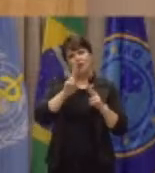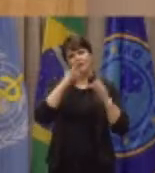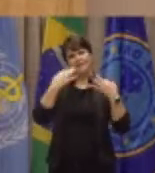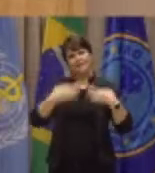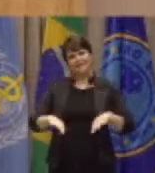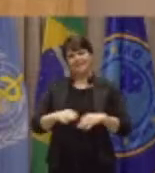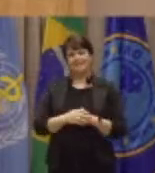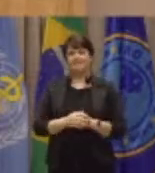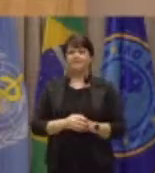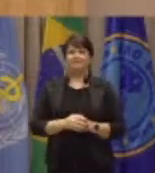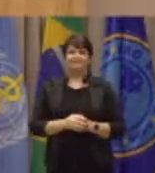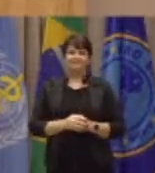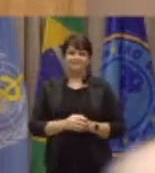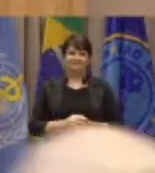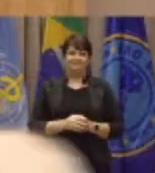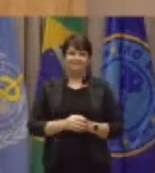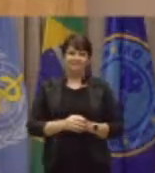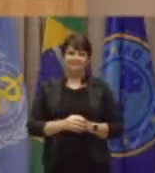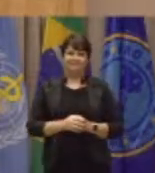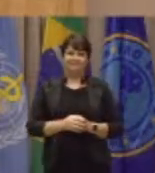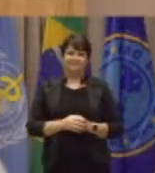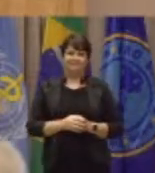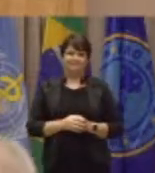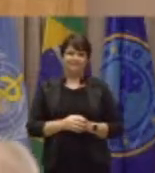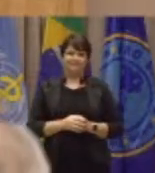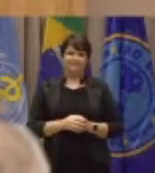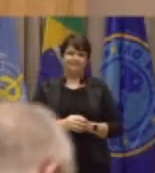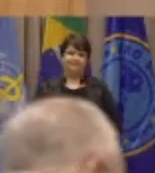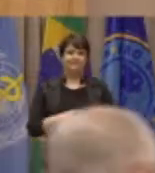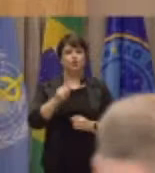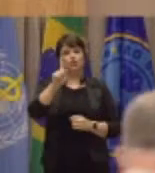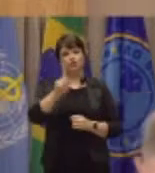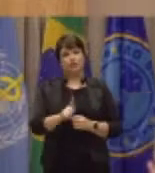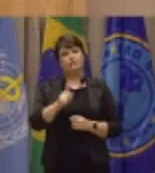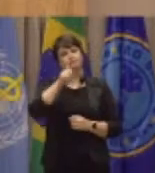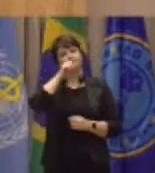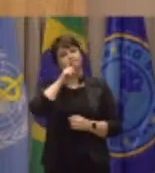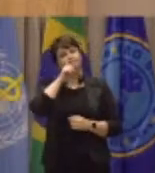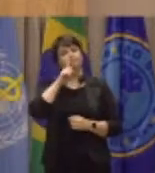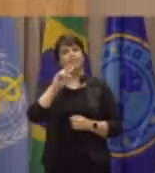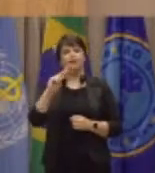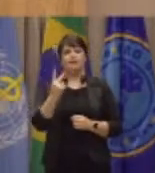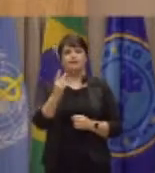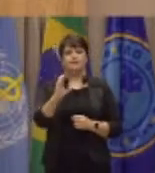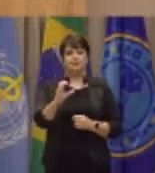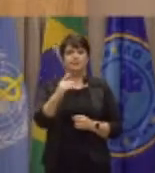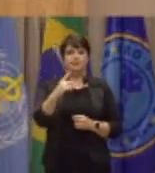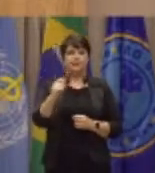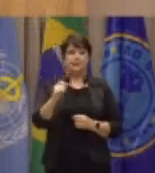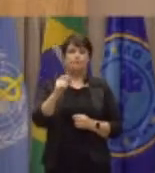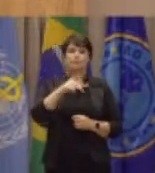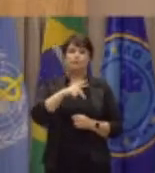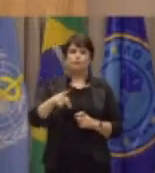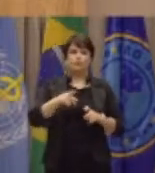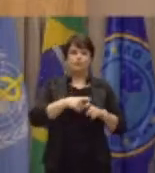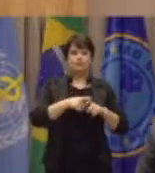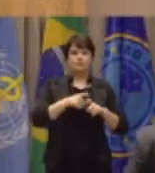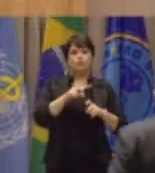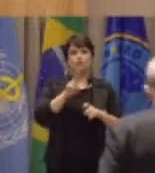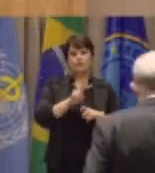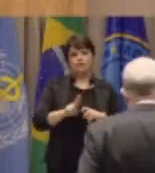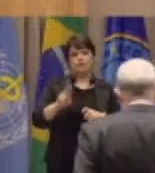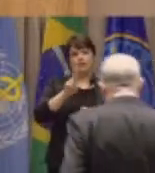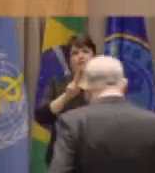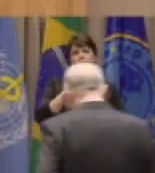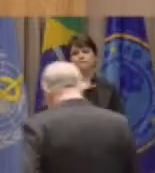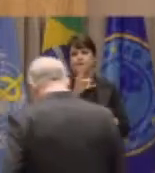pronounce it right, Kuchenbecker. Thank you. He is the Management of Risk and Professor of